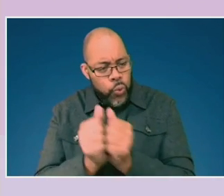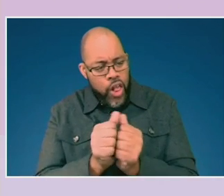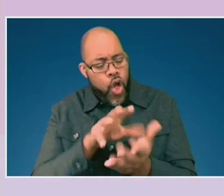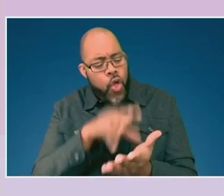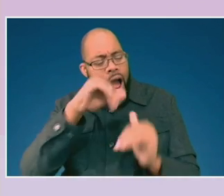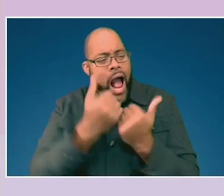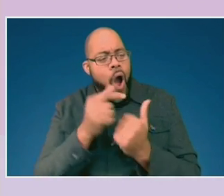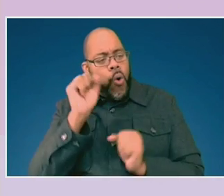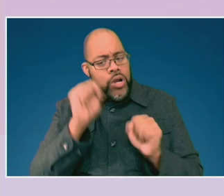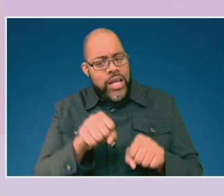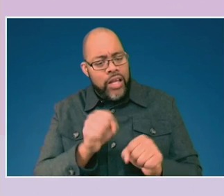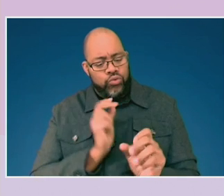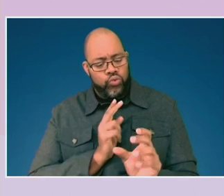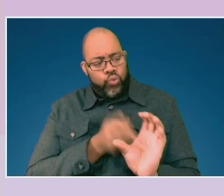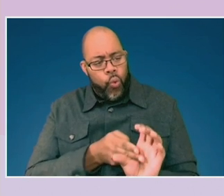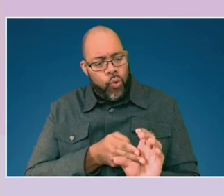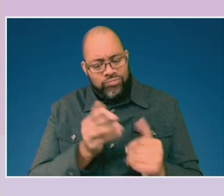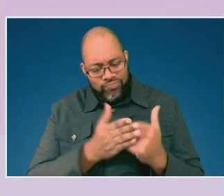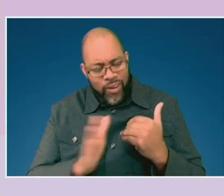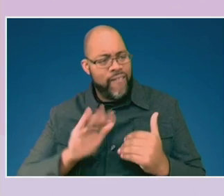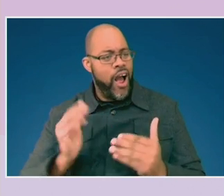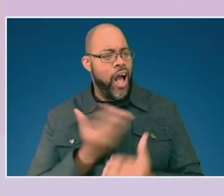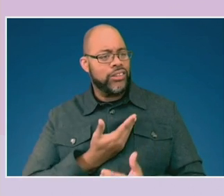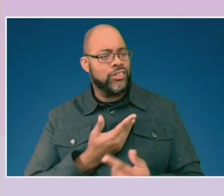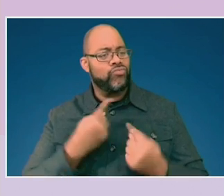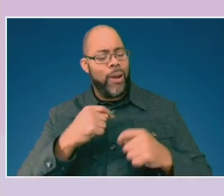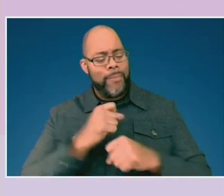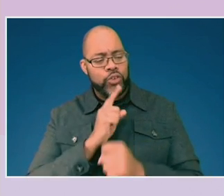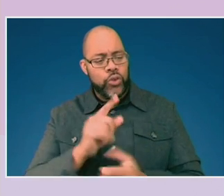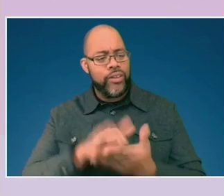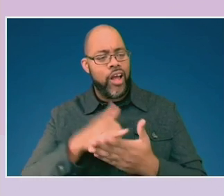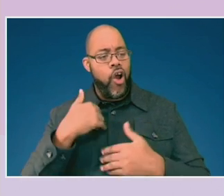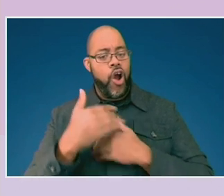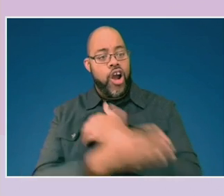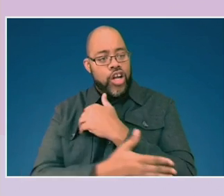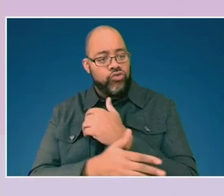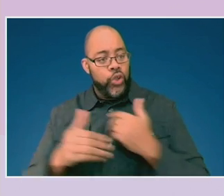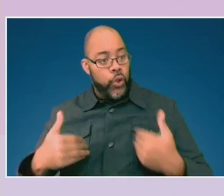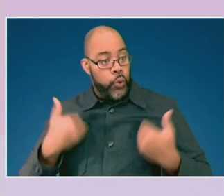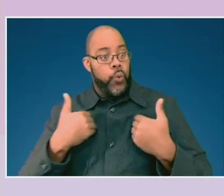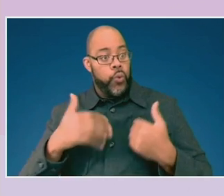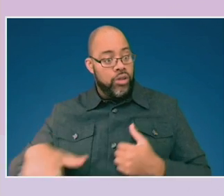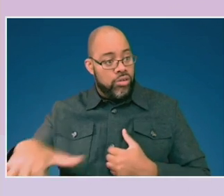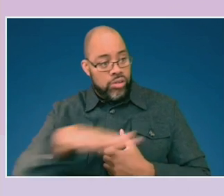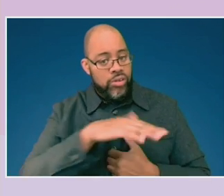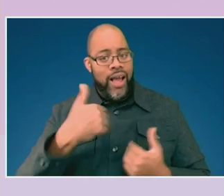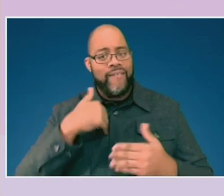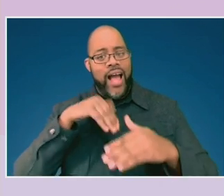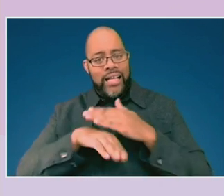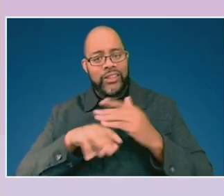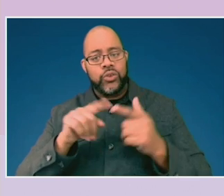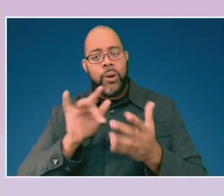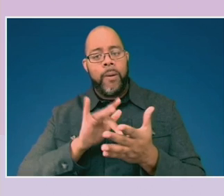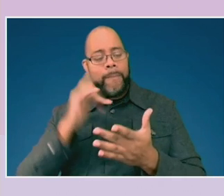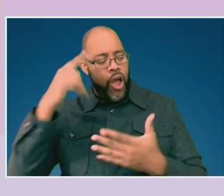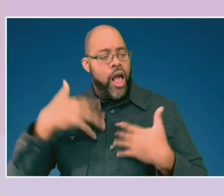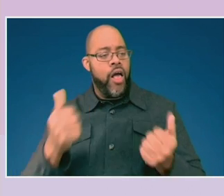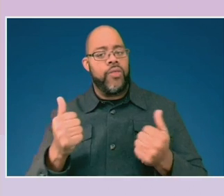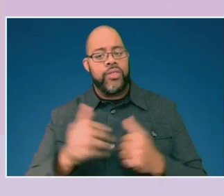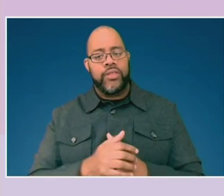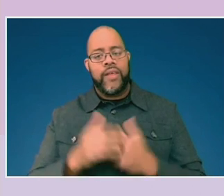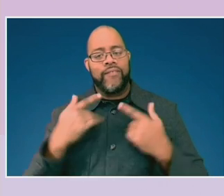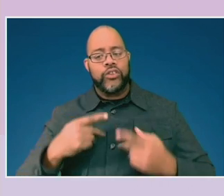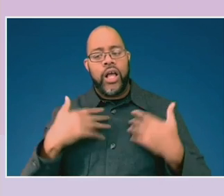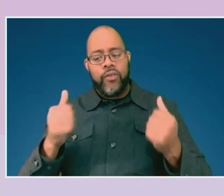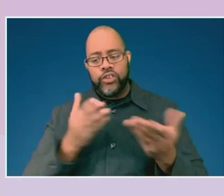can join the rest of us in making sure our nation's youth have access to the mental health and health, physical health